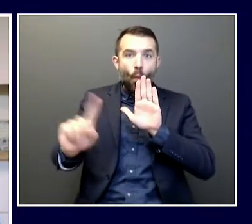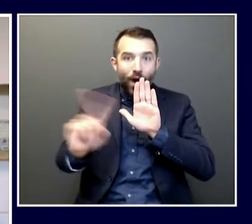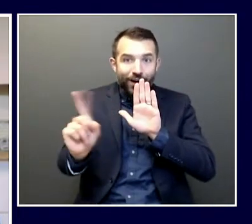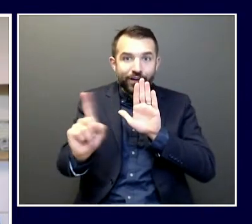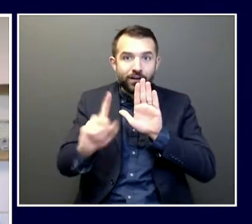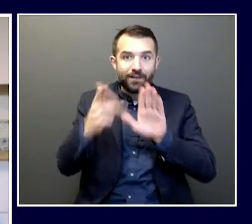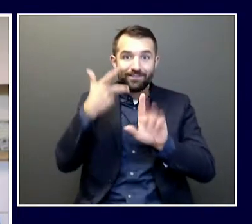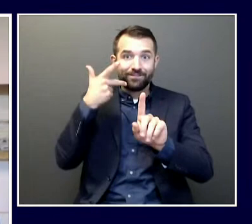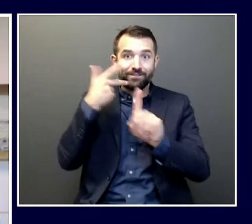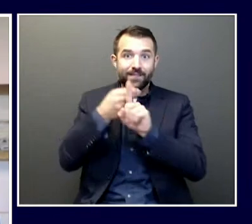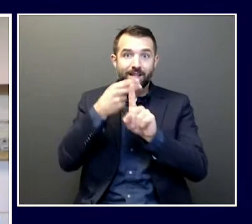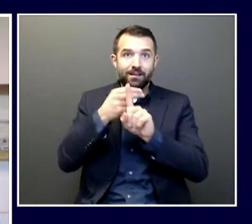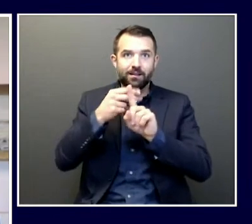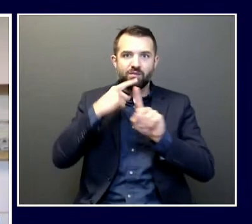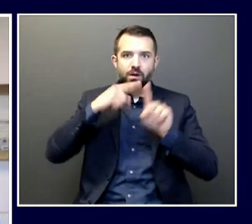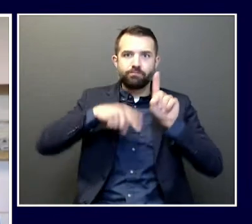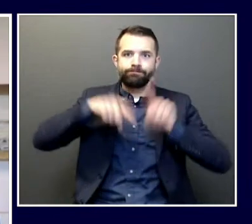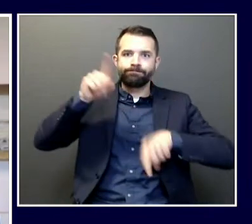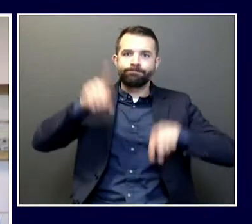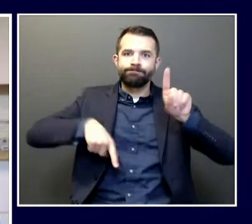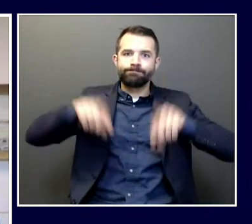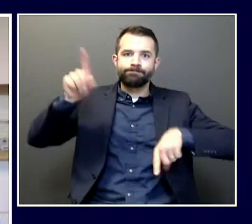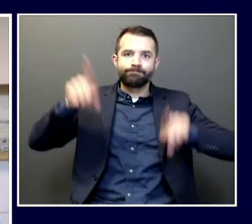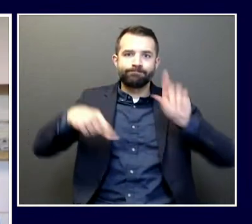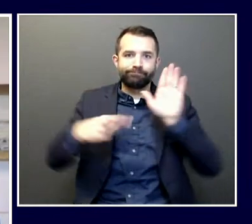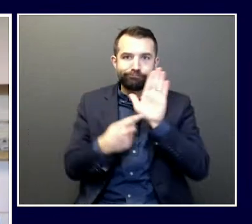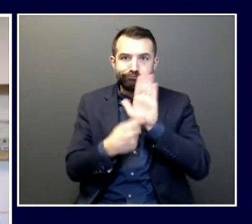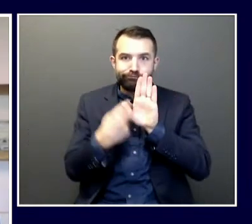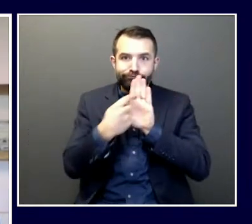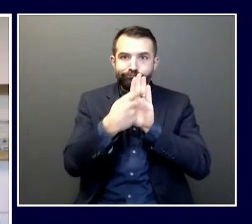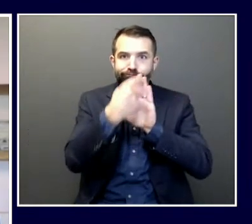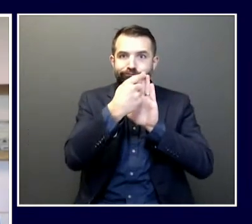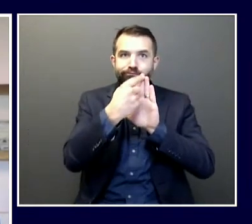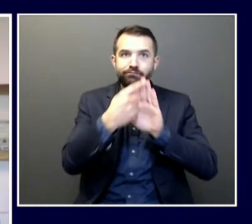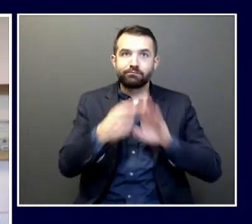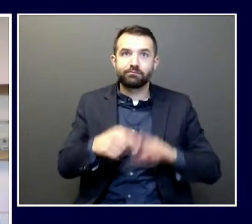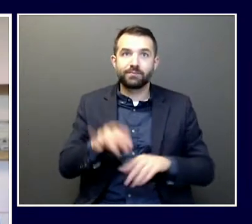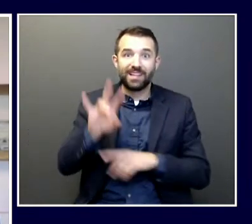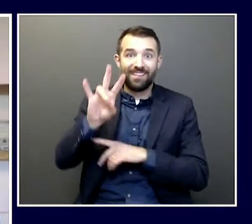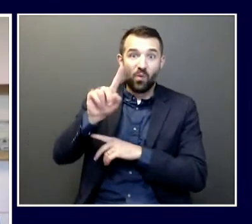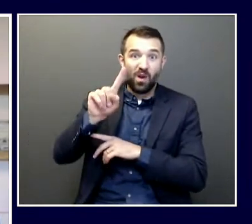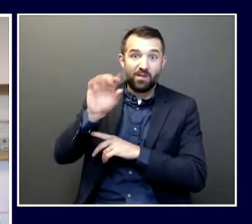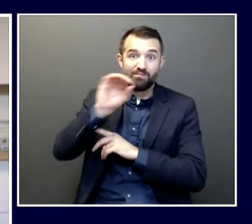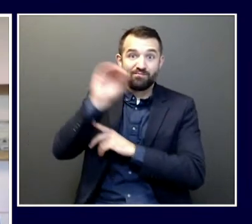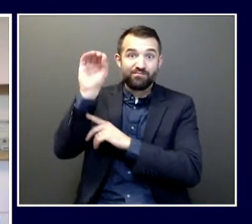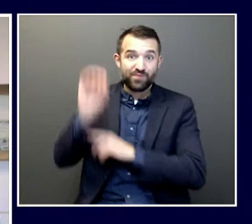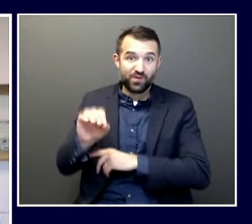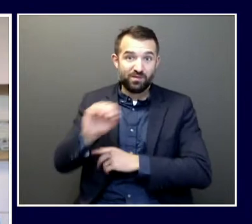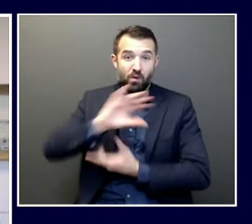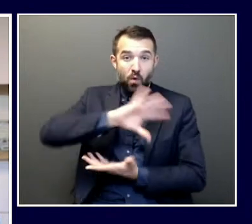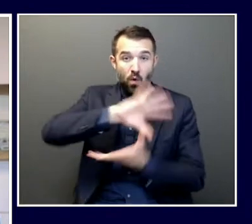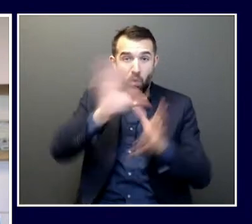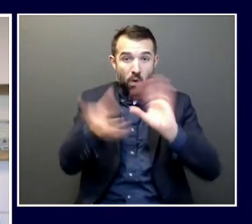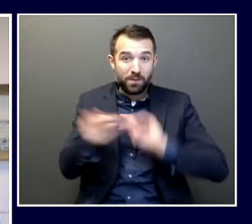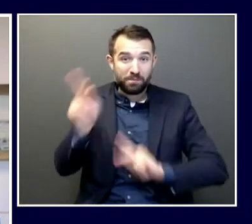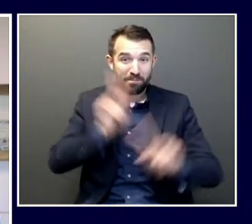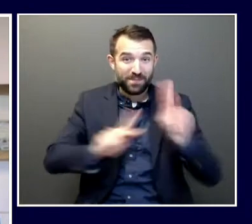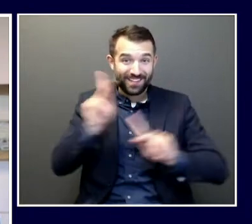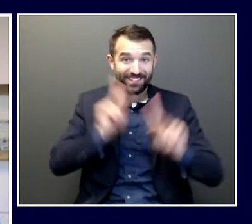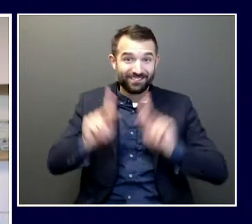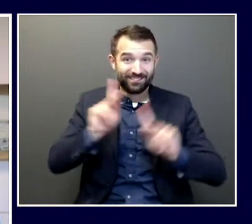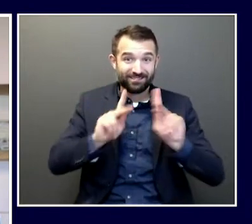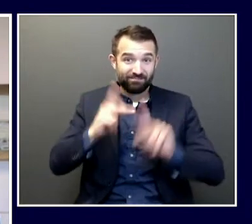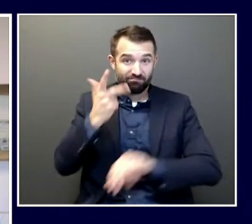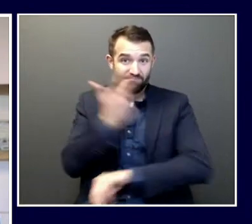the entire population is fully vaccinated. That's great. But for epidemiological purposes,